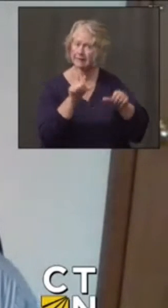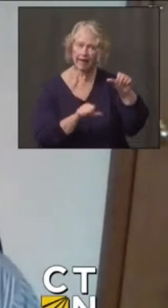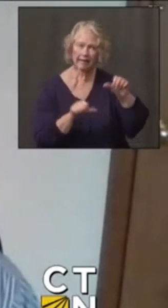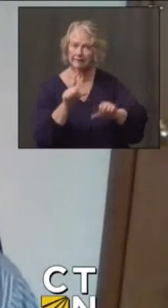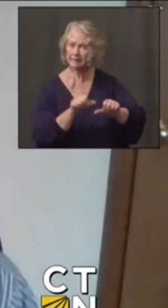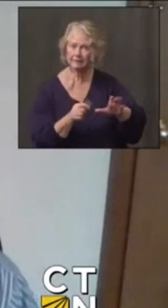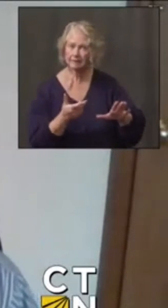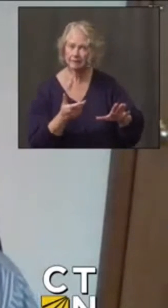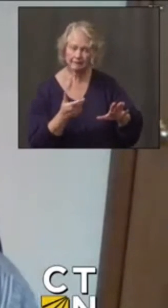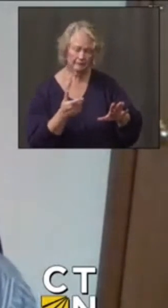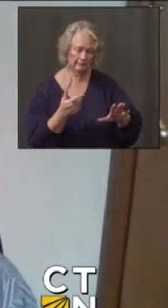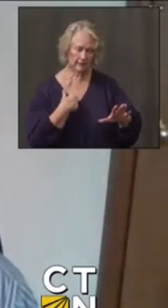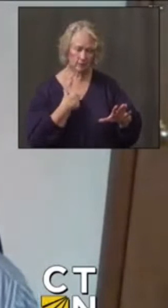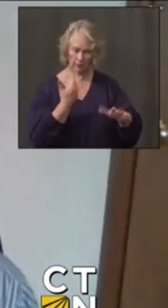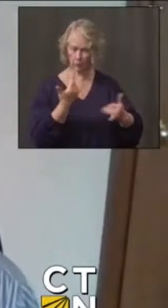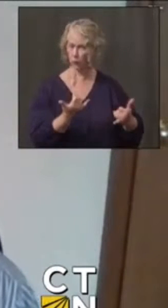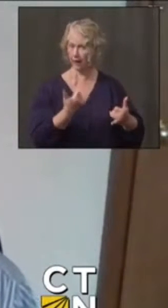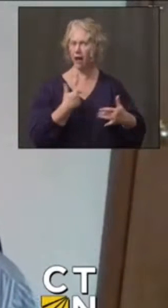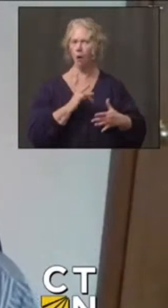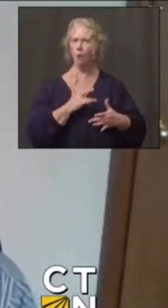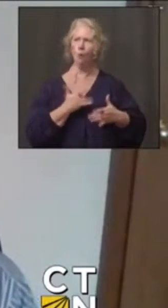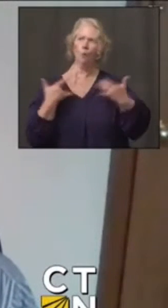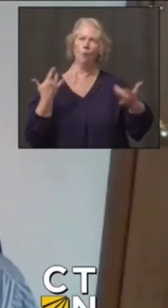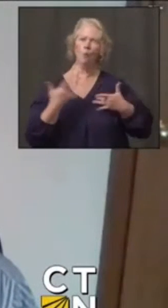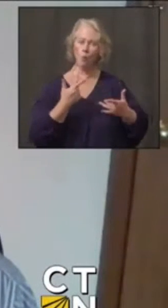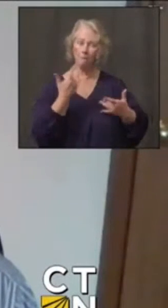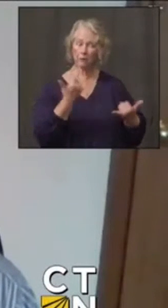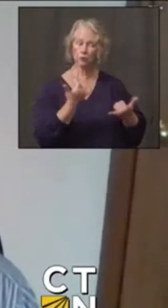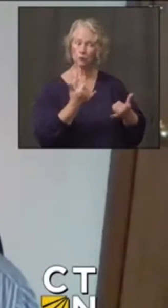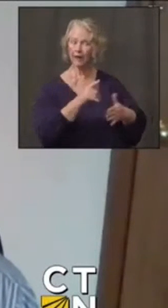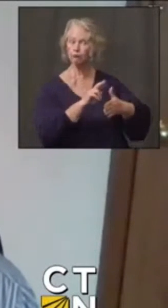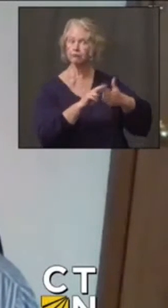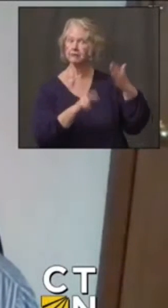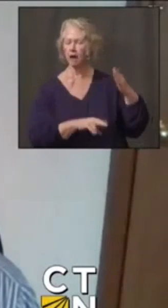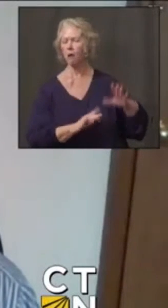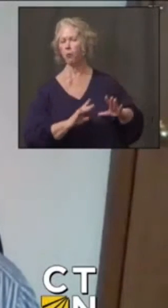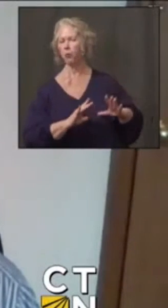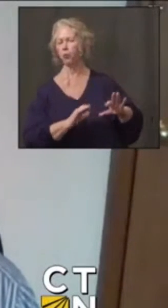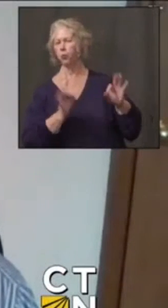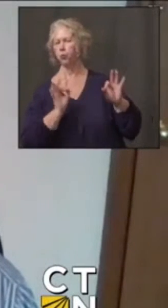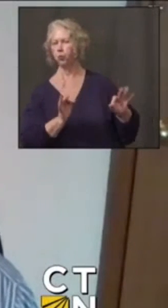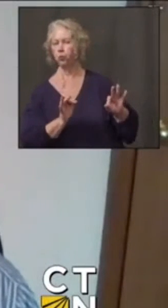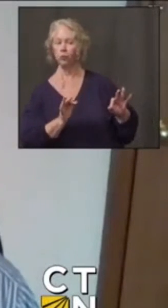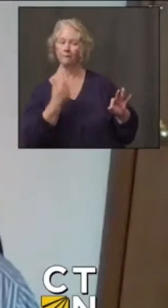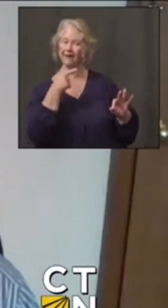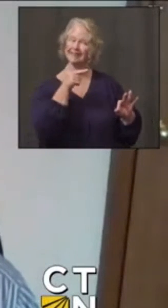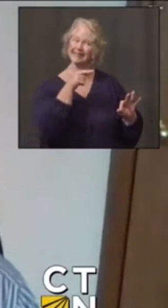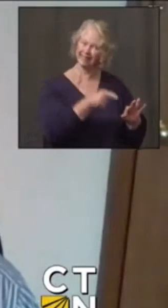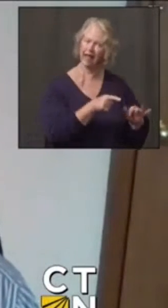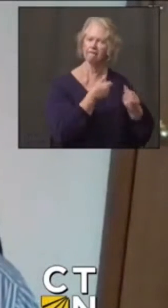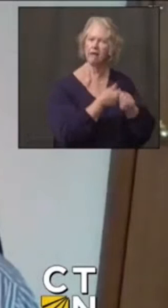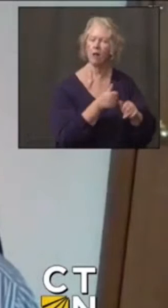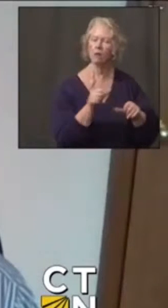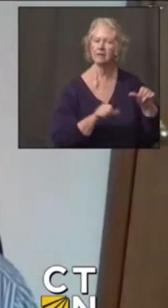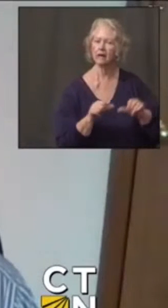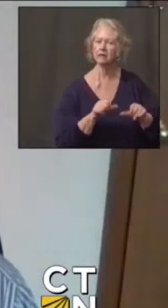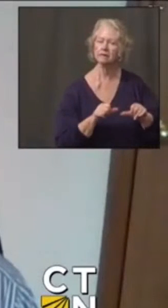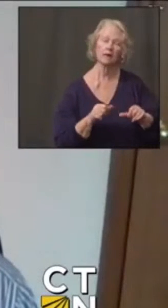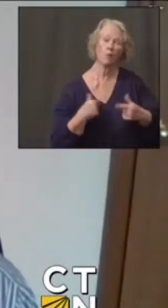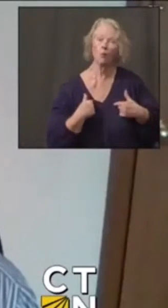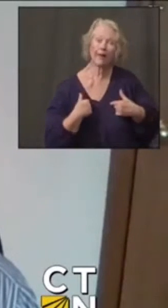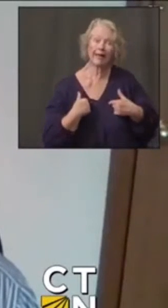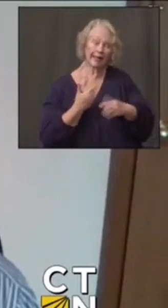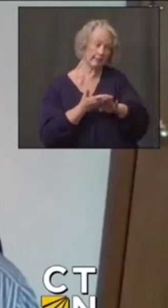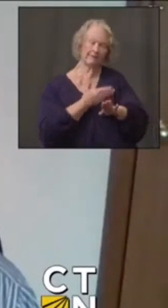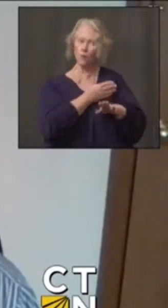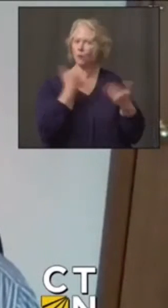got a great outcome today. We're very excited about that. That was scientific. We didn't know until that data came